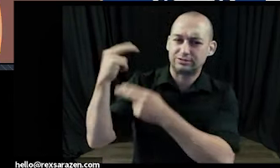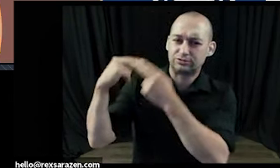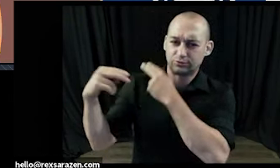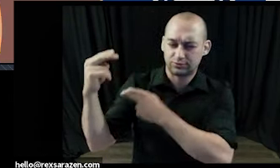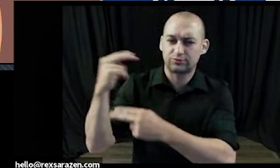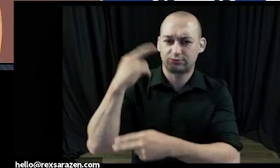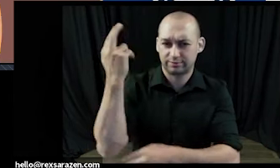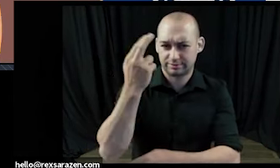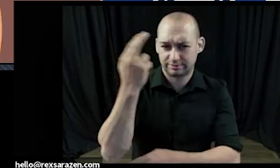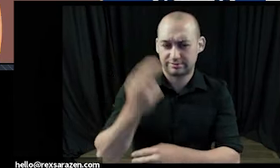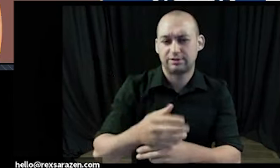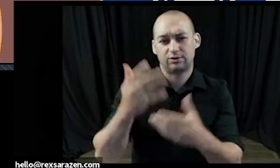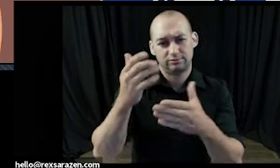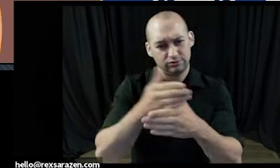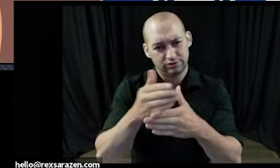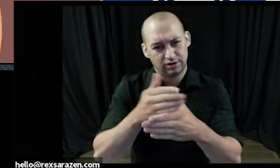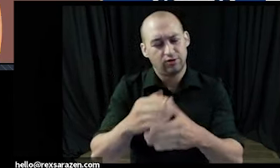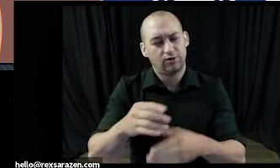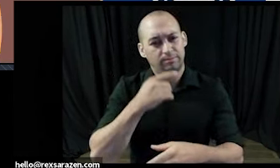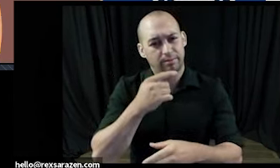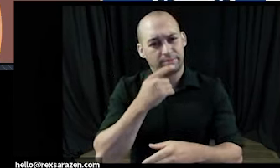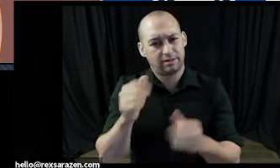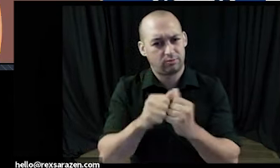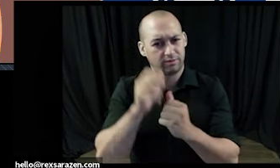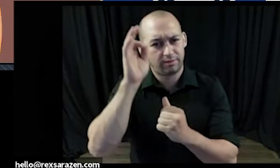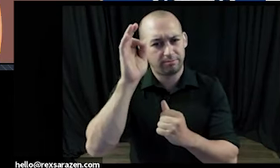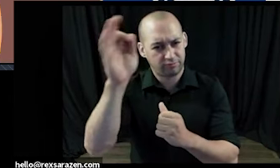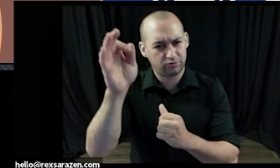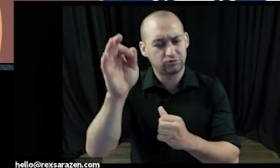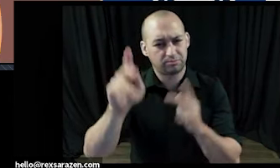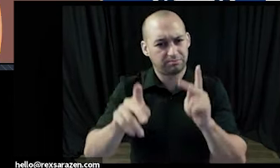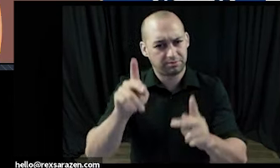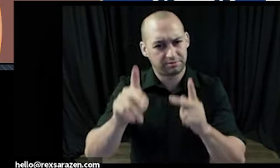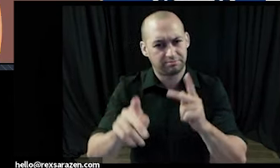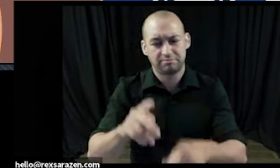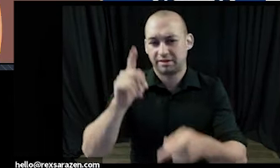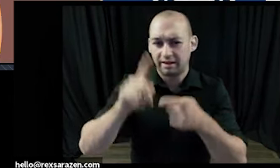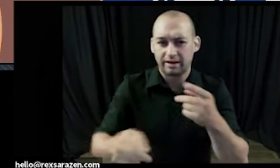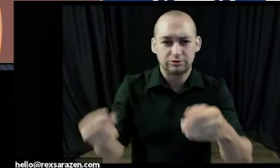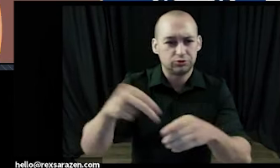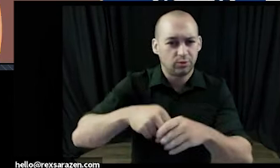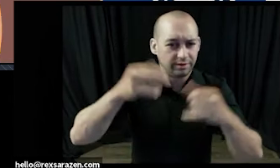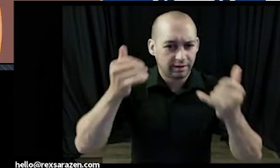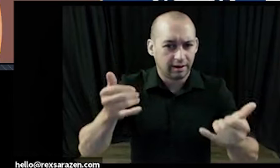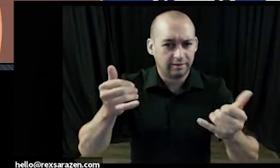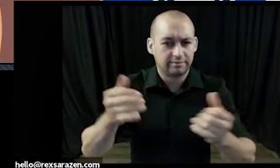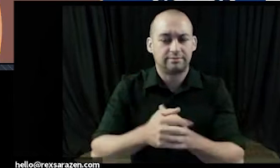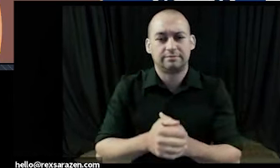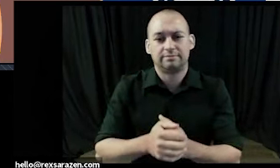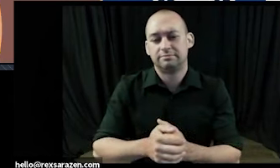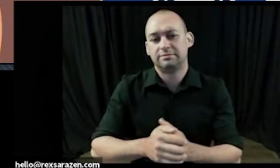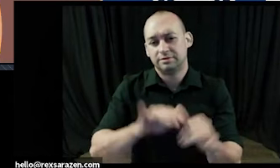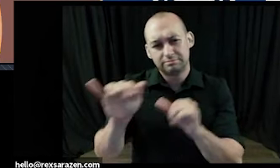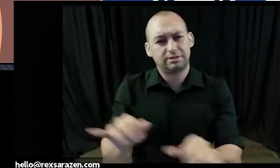be shared publicly with folks in the near future who could not join us today. Typically at Berkeley,